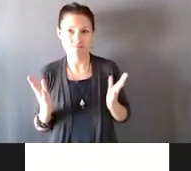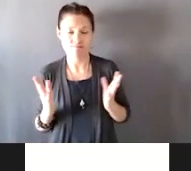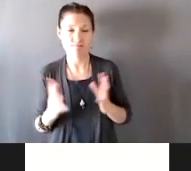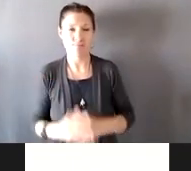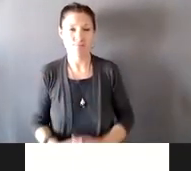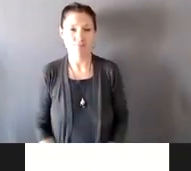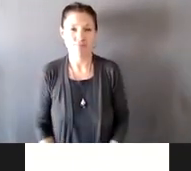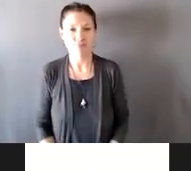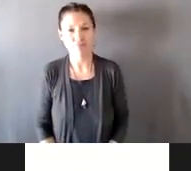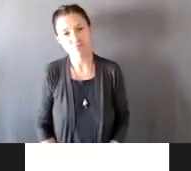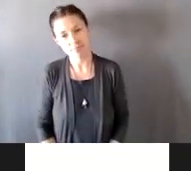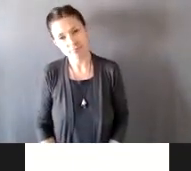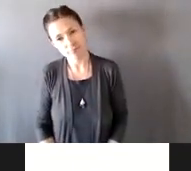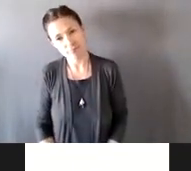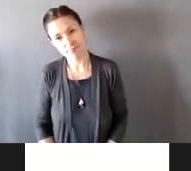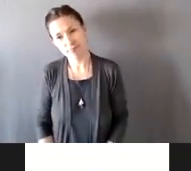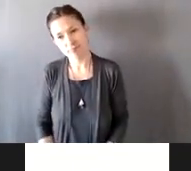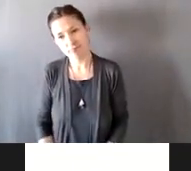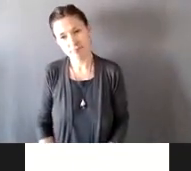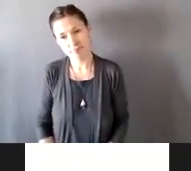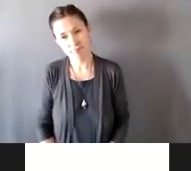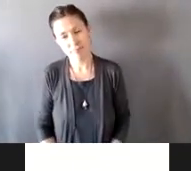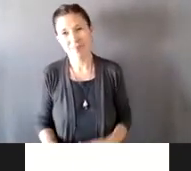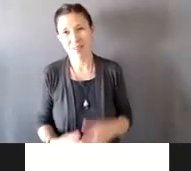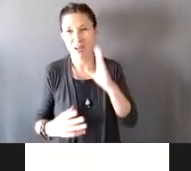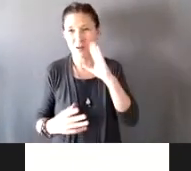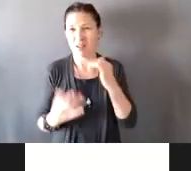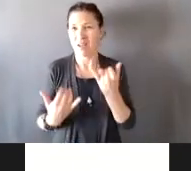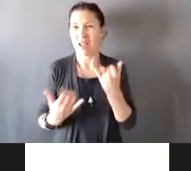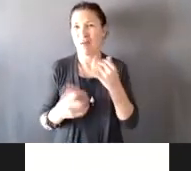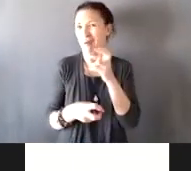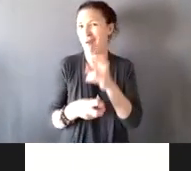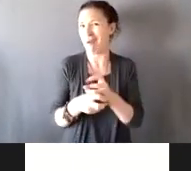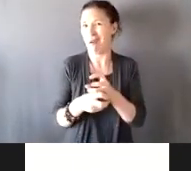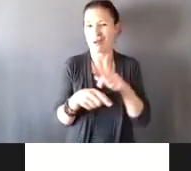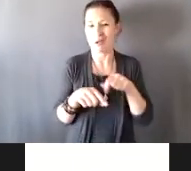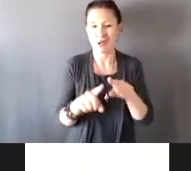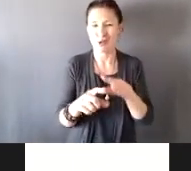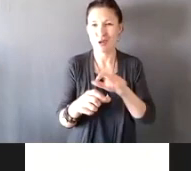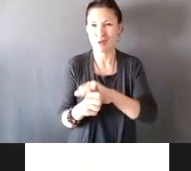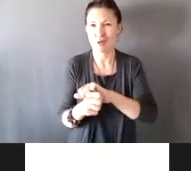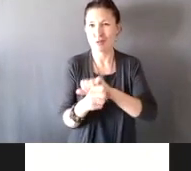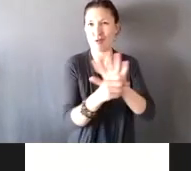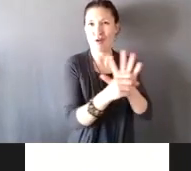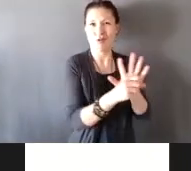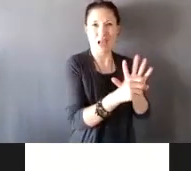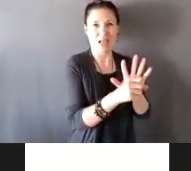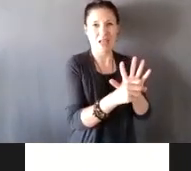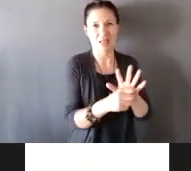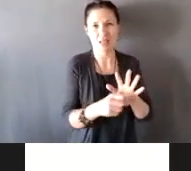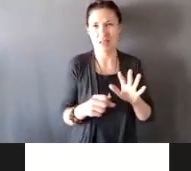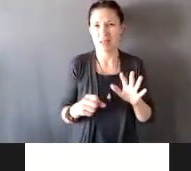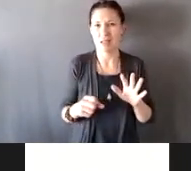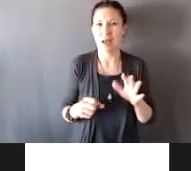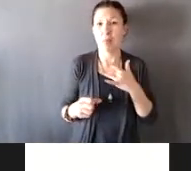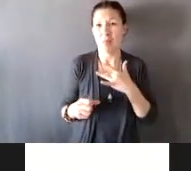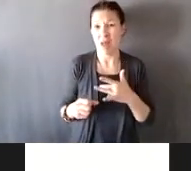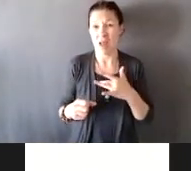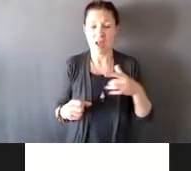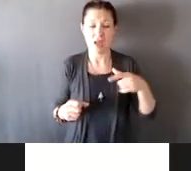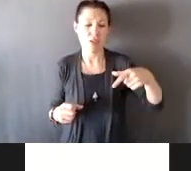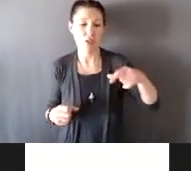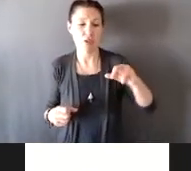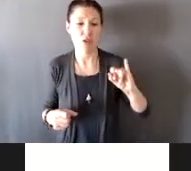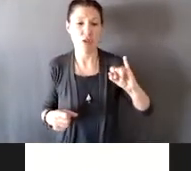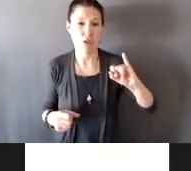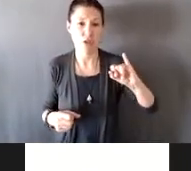it's different times now. But traditionally, Qigong is meant to be practiced outside so